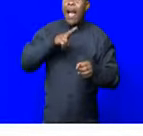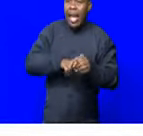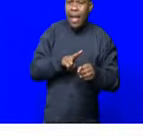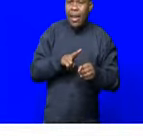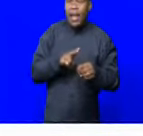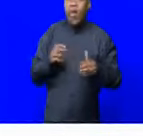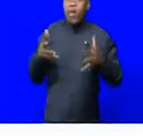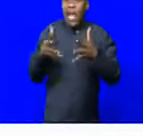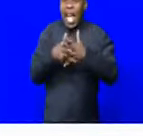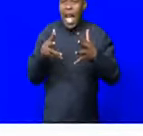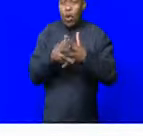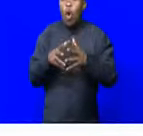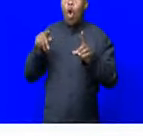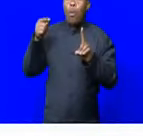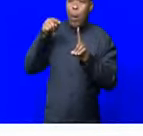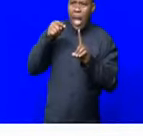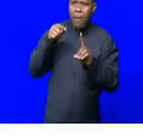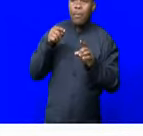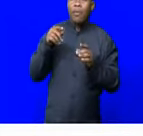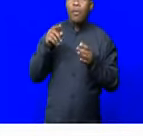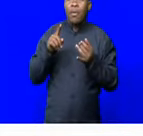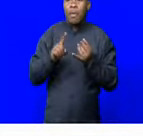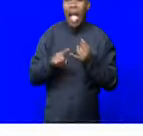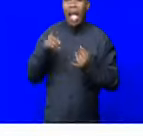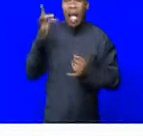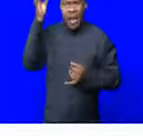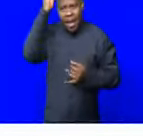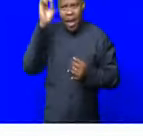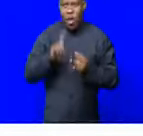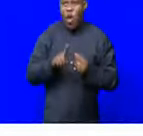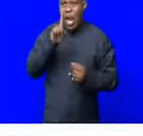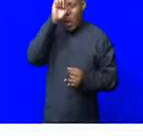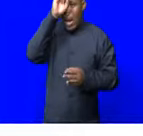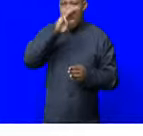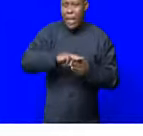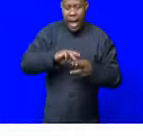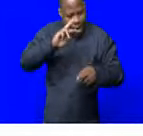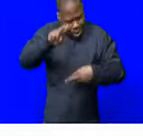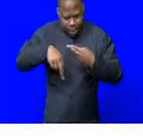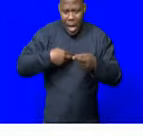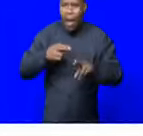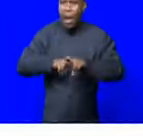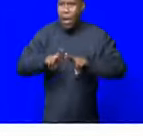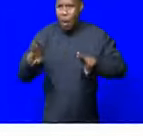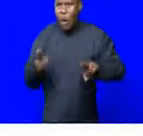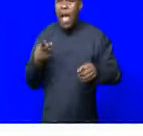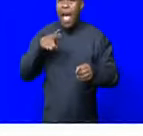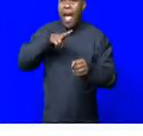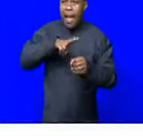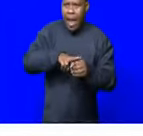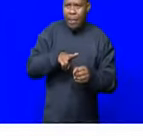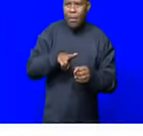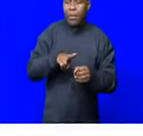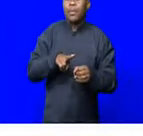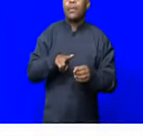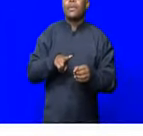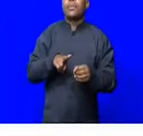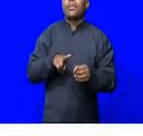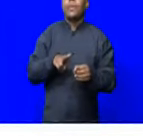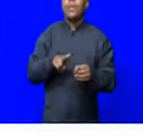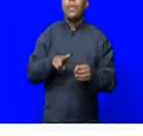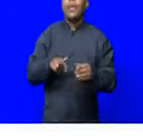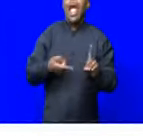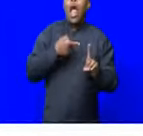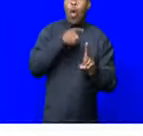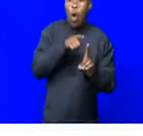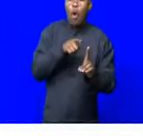a call made by the country's authorities, thus acted adversely to national interest. And this was the